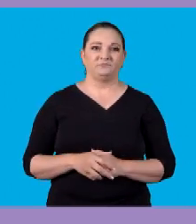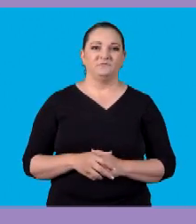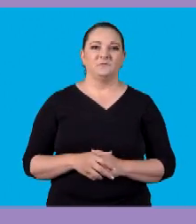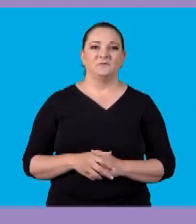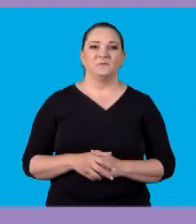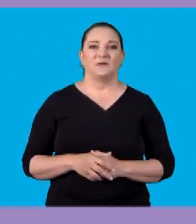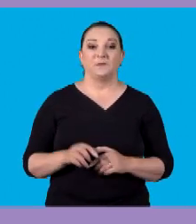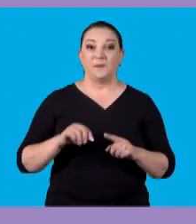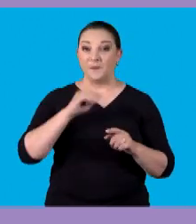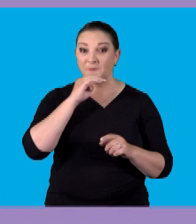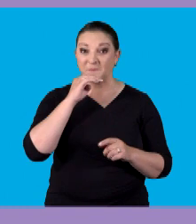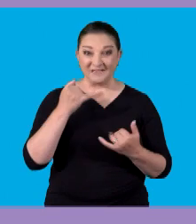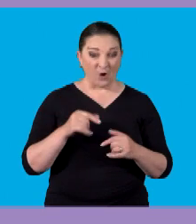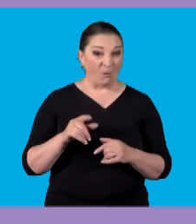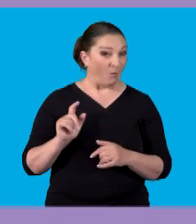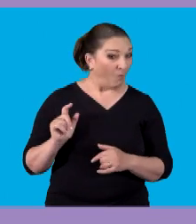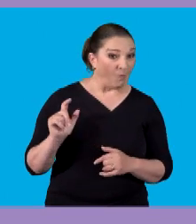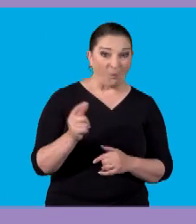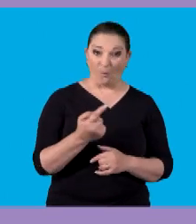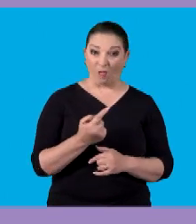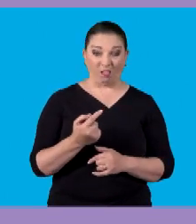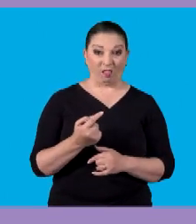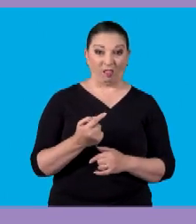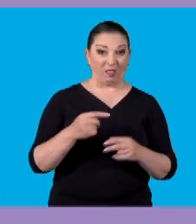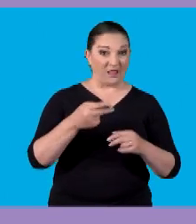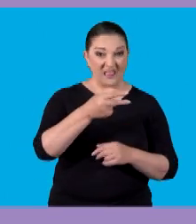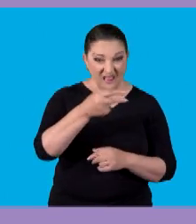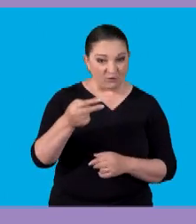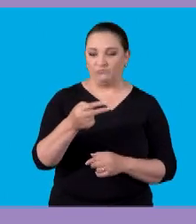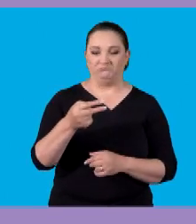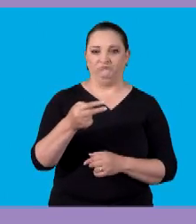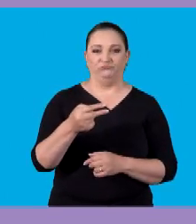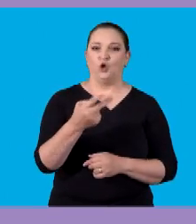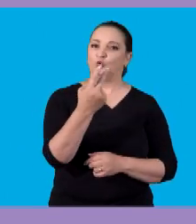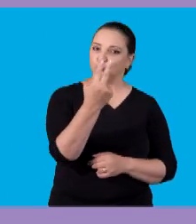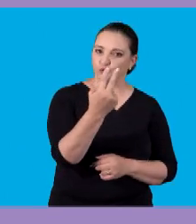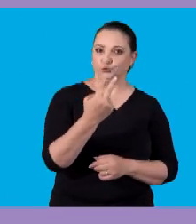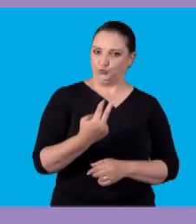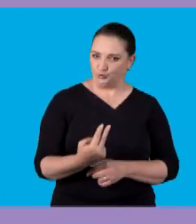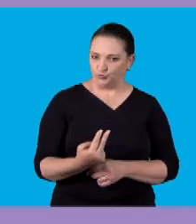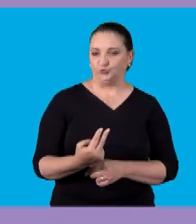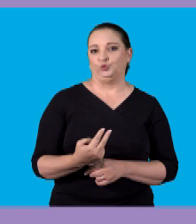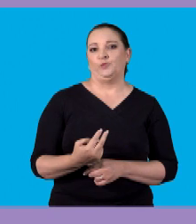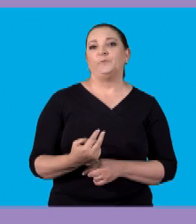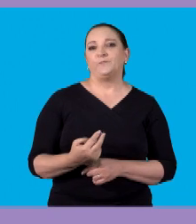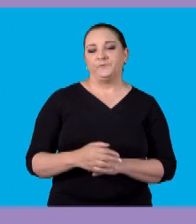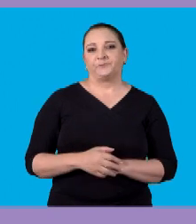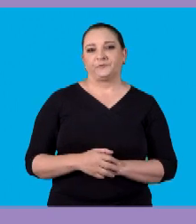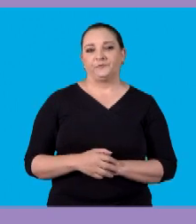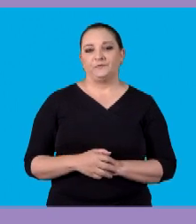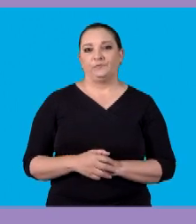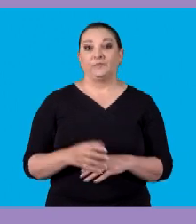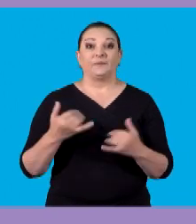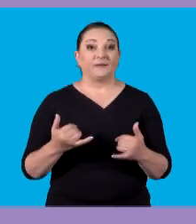not all the adjacent sides that are equal to each other, but it is only two pairs of adjacent sides that